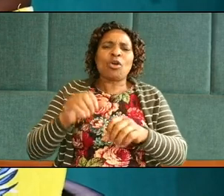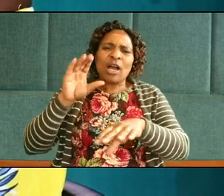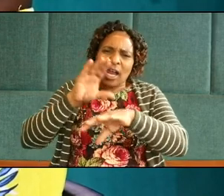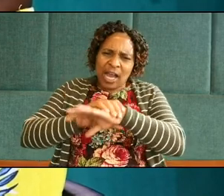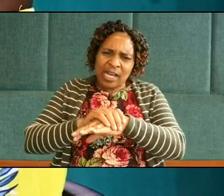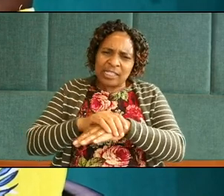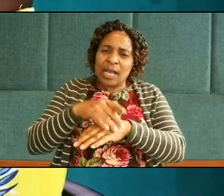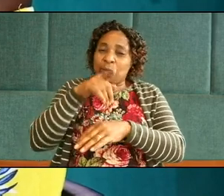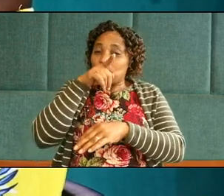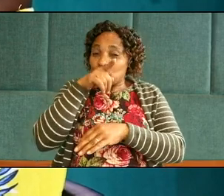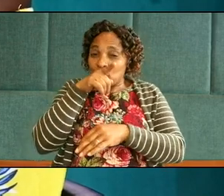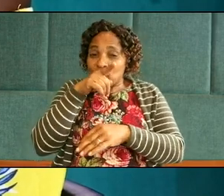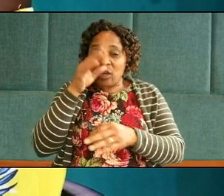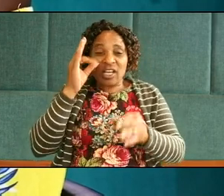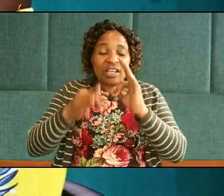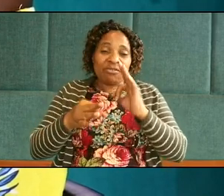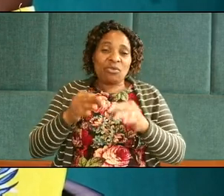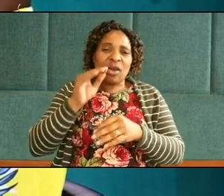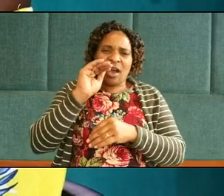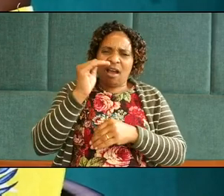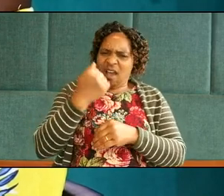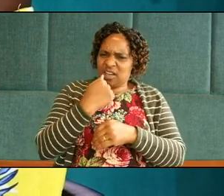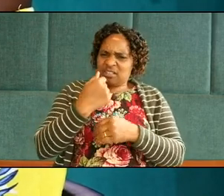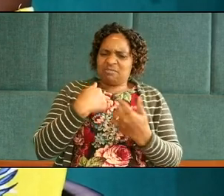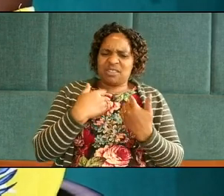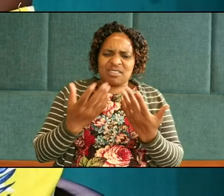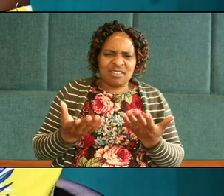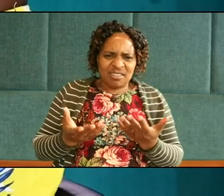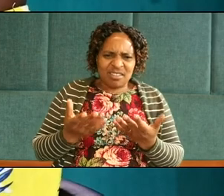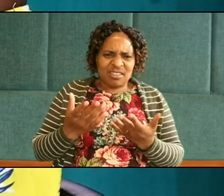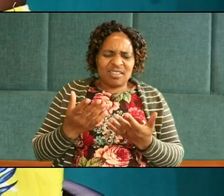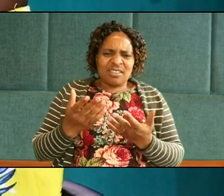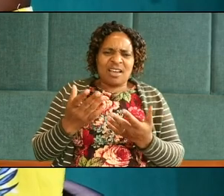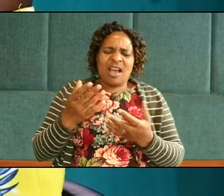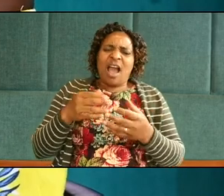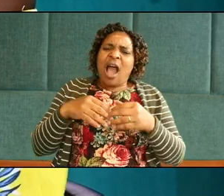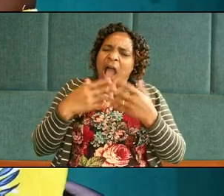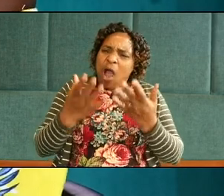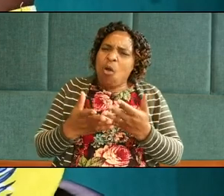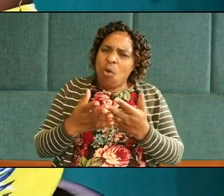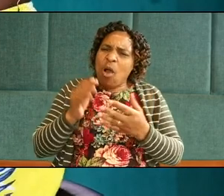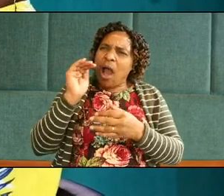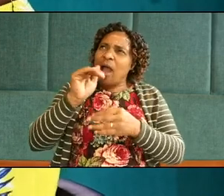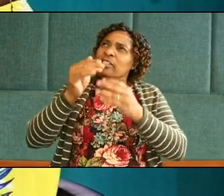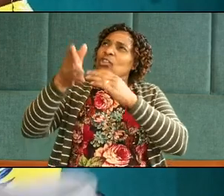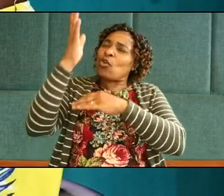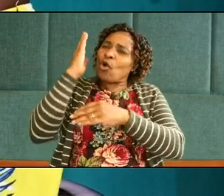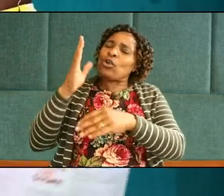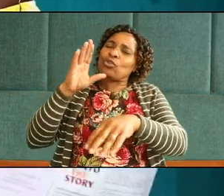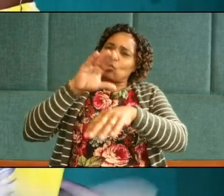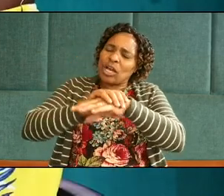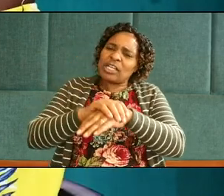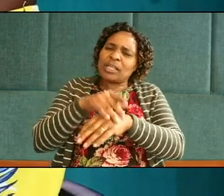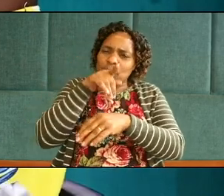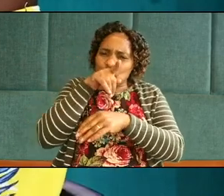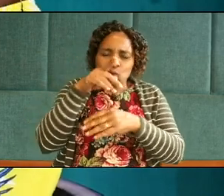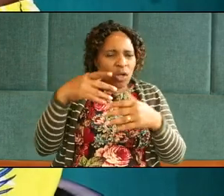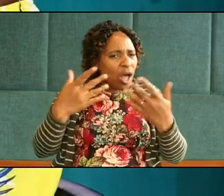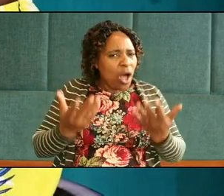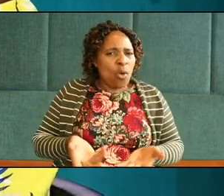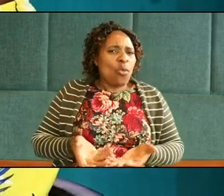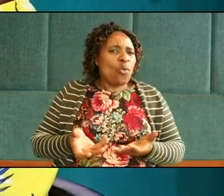you ask me, that was really ridiculous, a prayer. Like, how do you ask God that you could catch a mosquito? I mean, you could